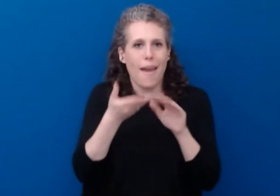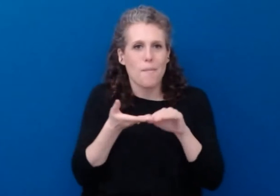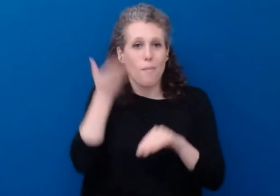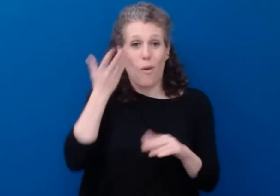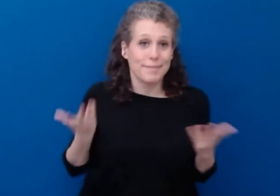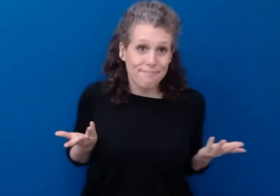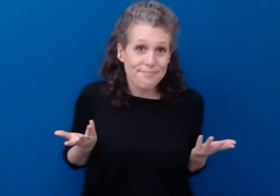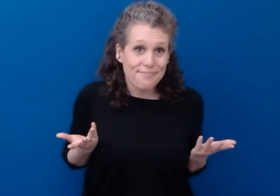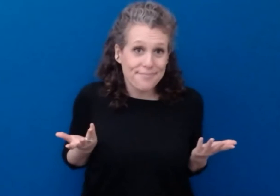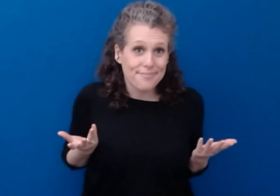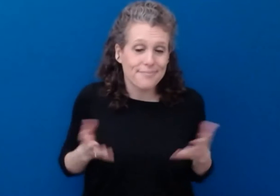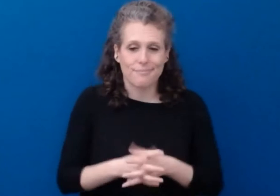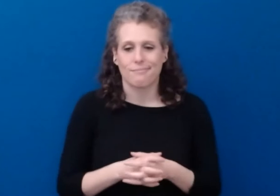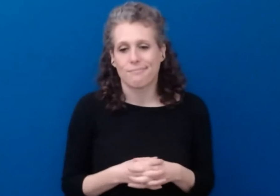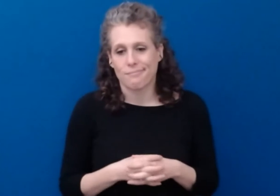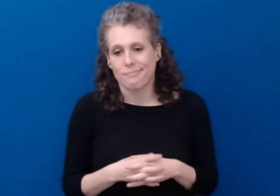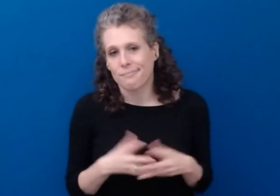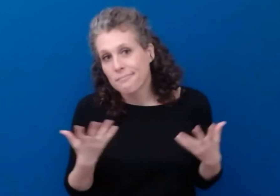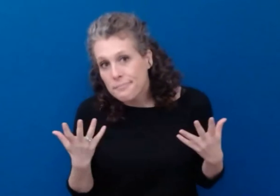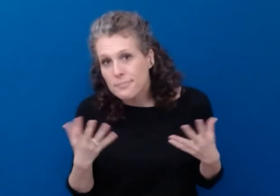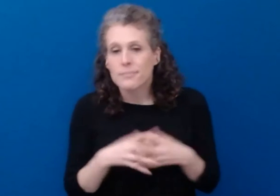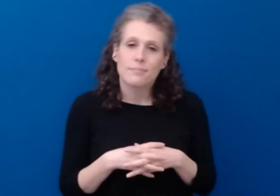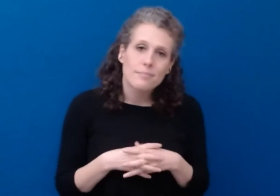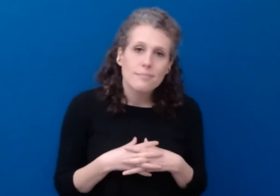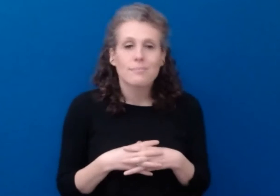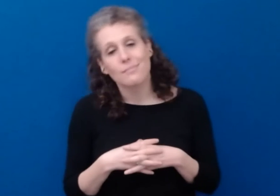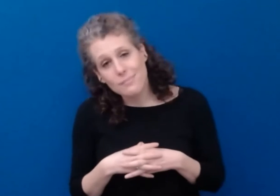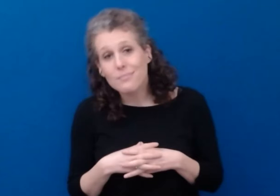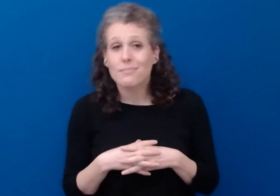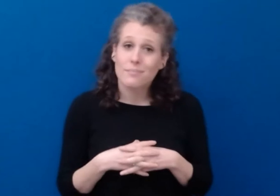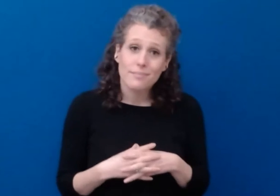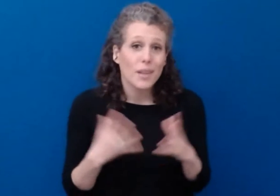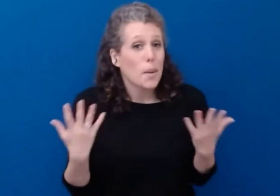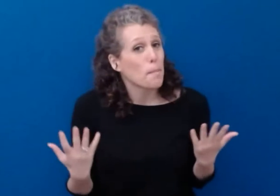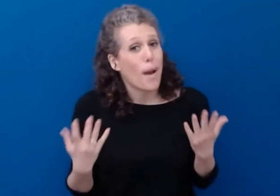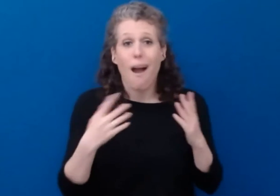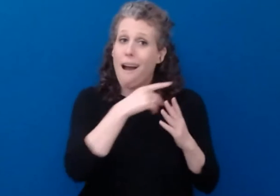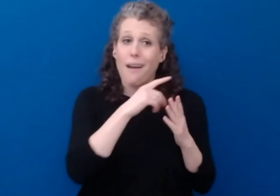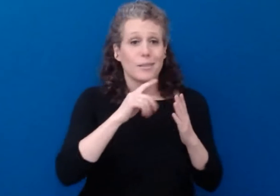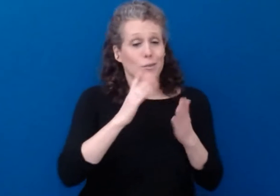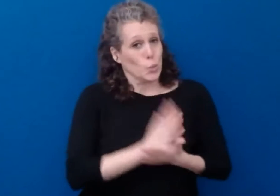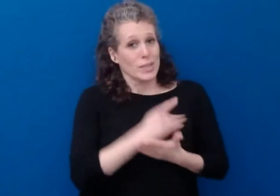really, I think it still puts at least the initial